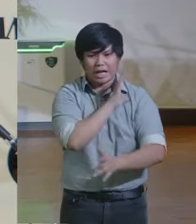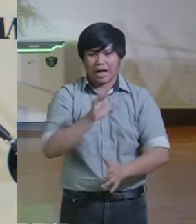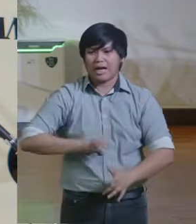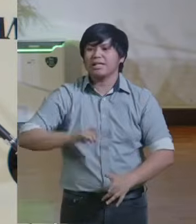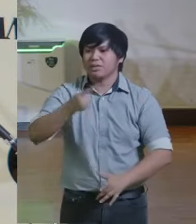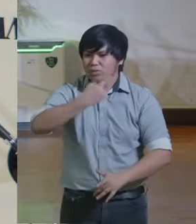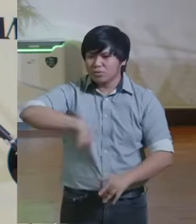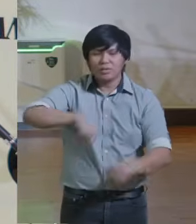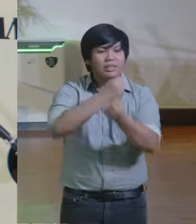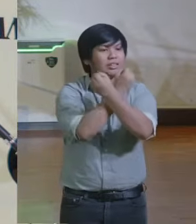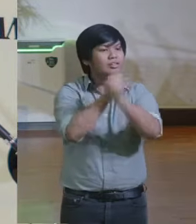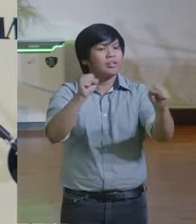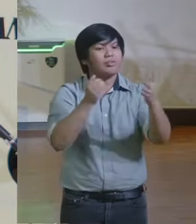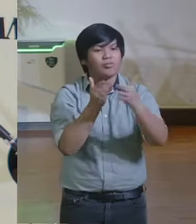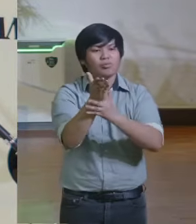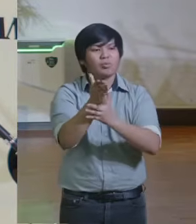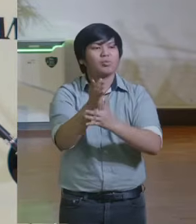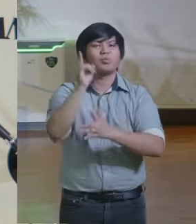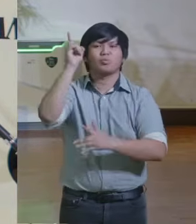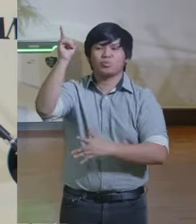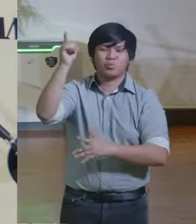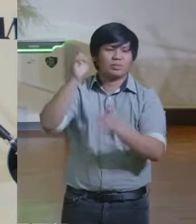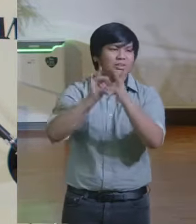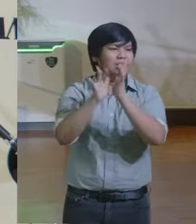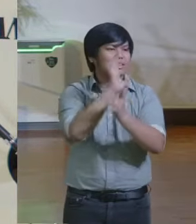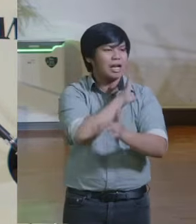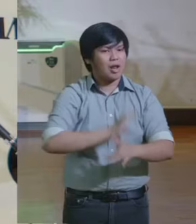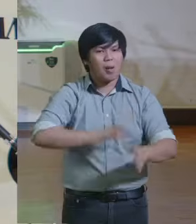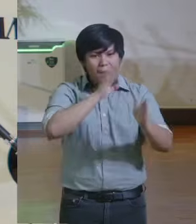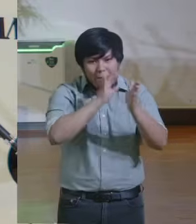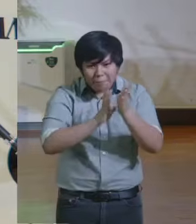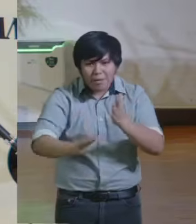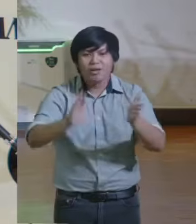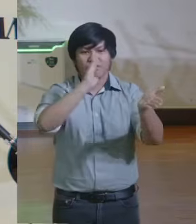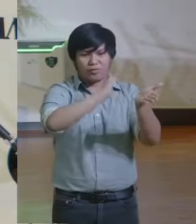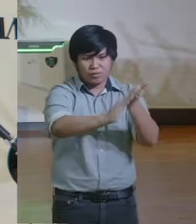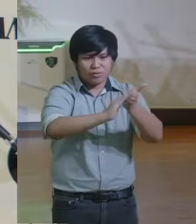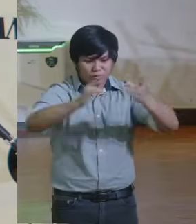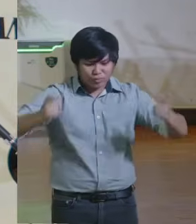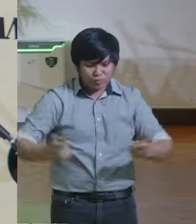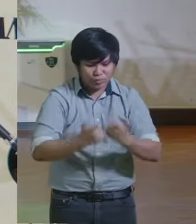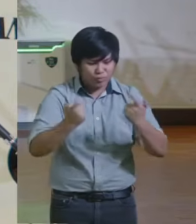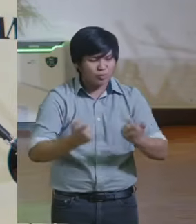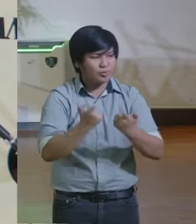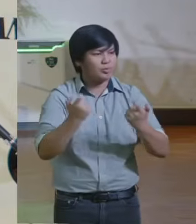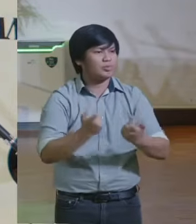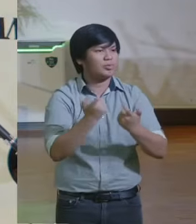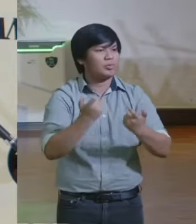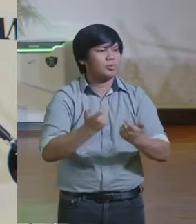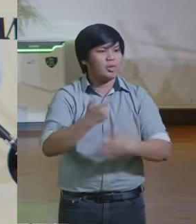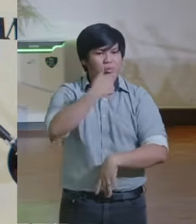have redemption through His blood, the forgiveness of our trespasses according to the riches of His